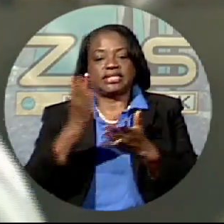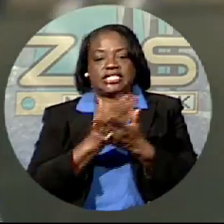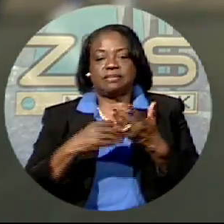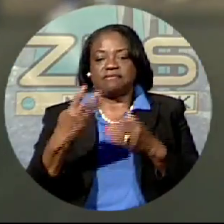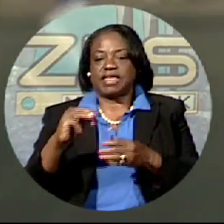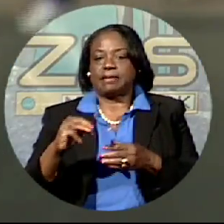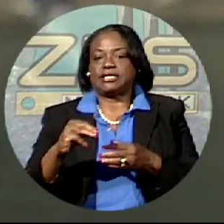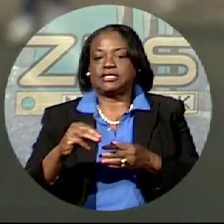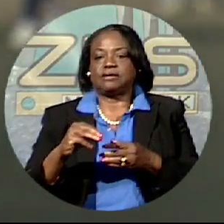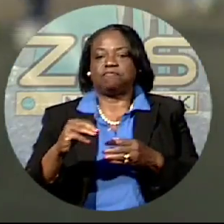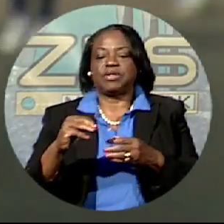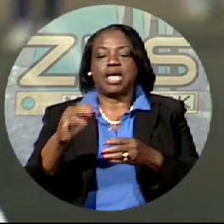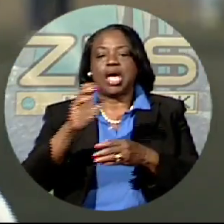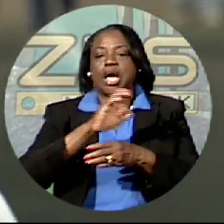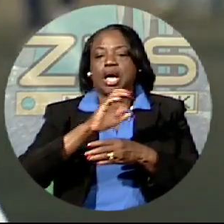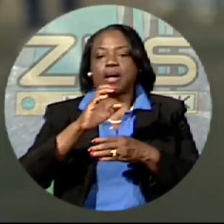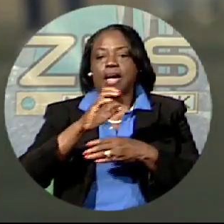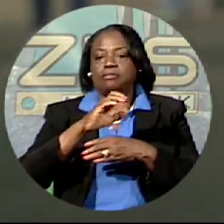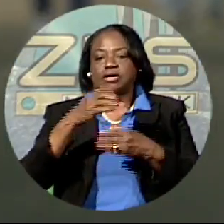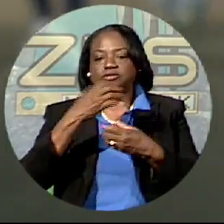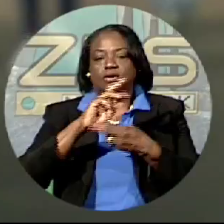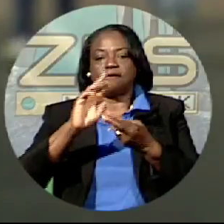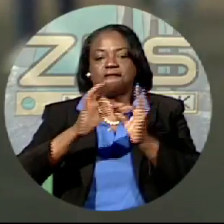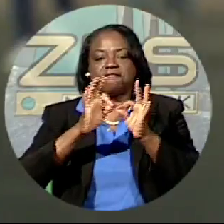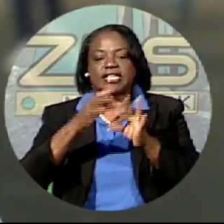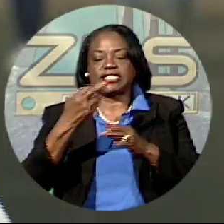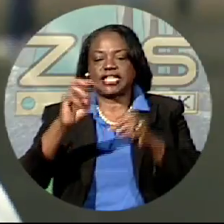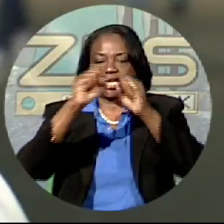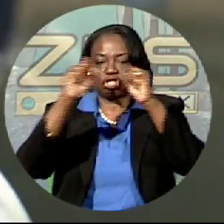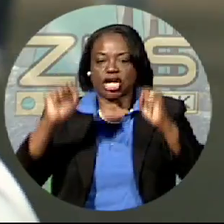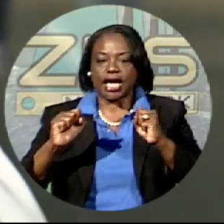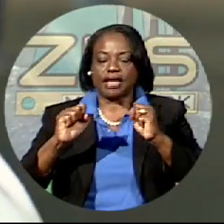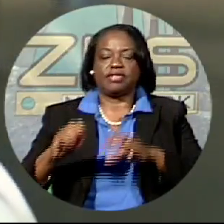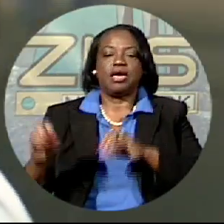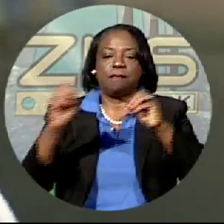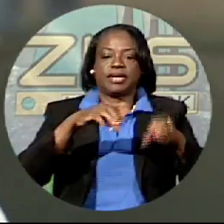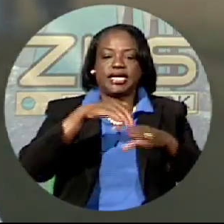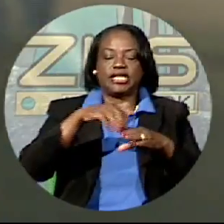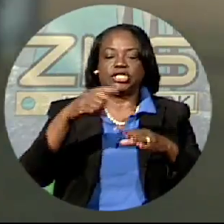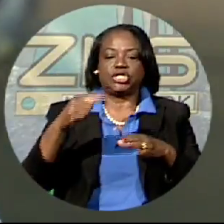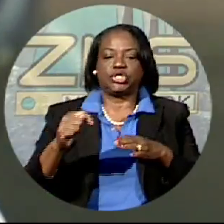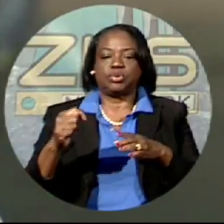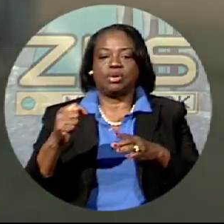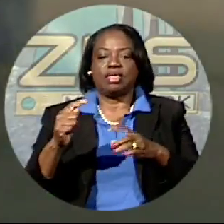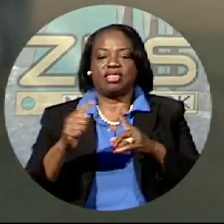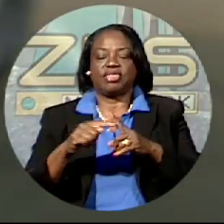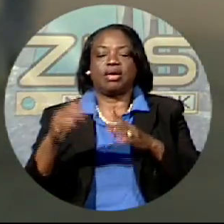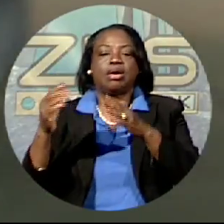shacks. They're community organizations, and so they put it into their community, into the shacks. Makers told us